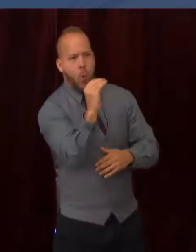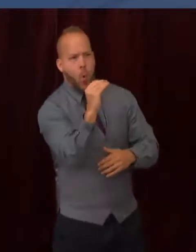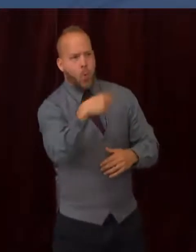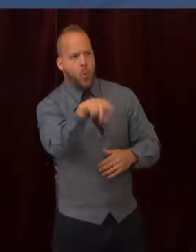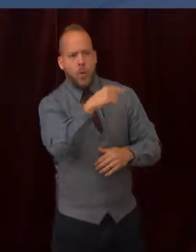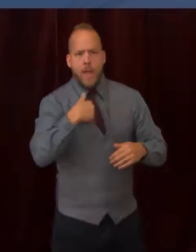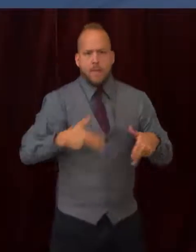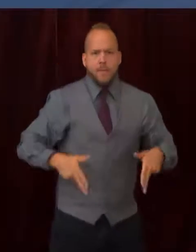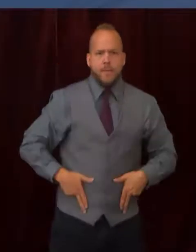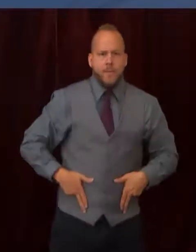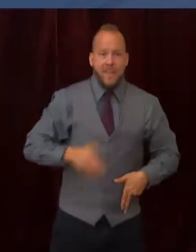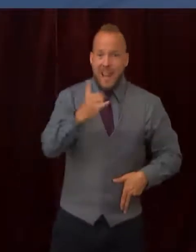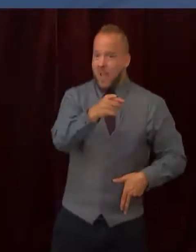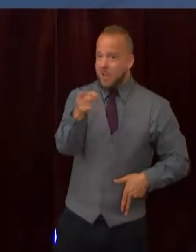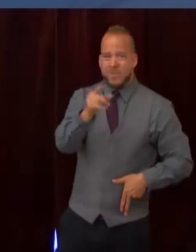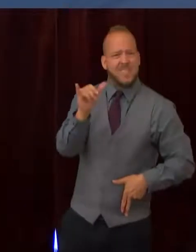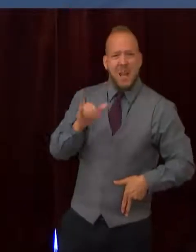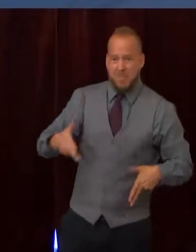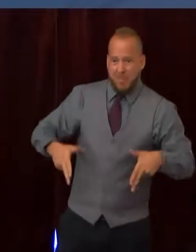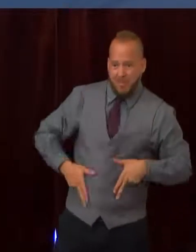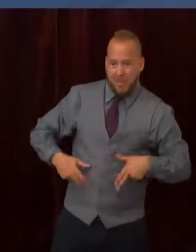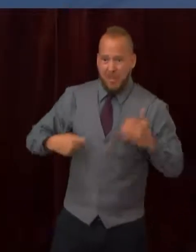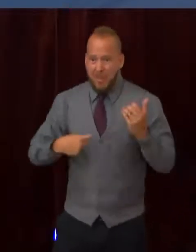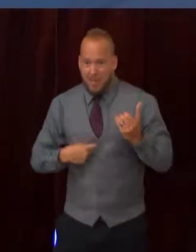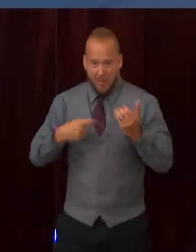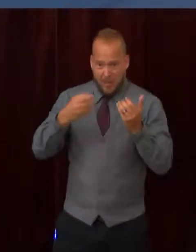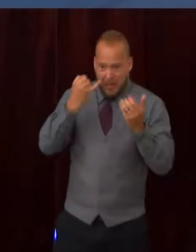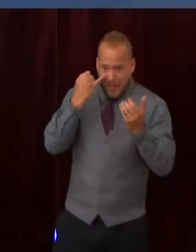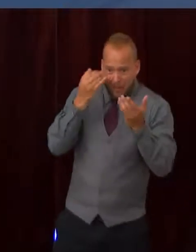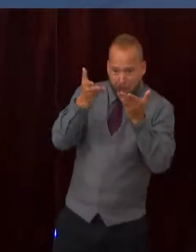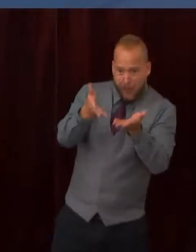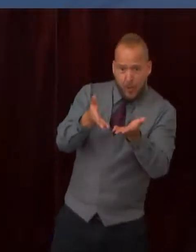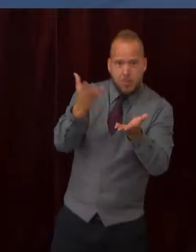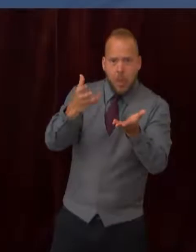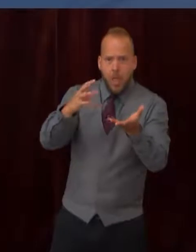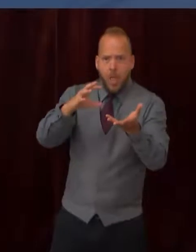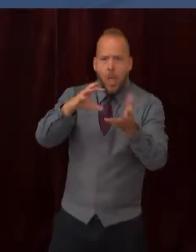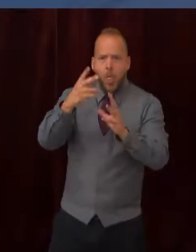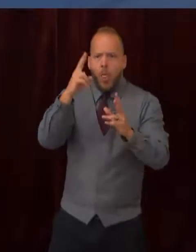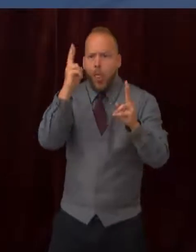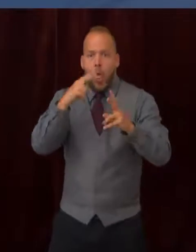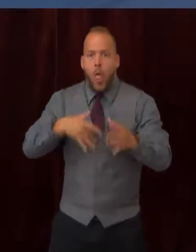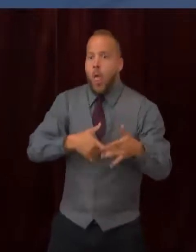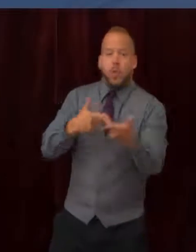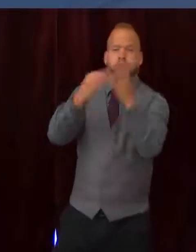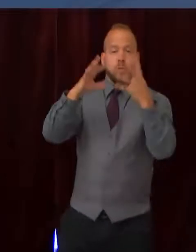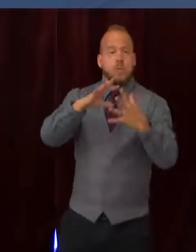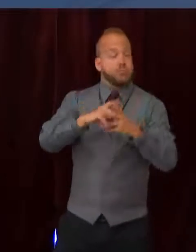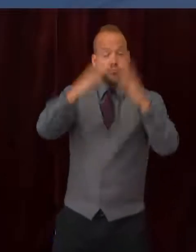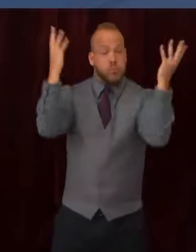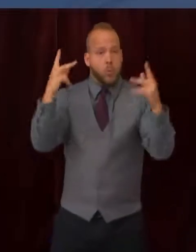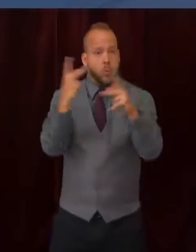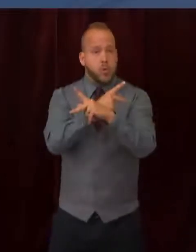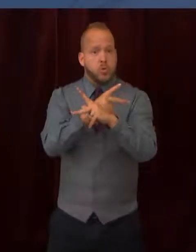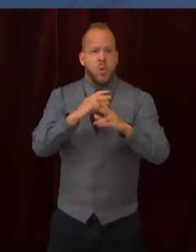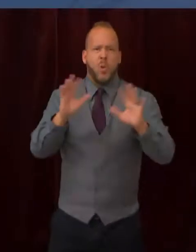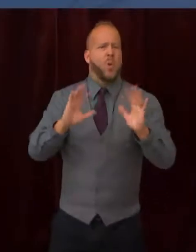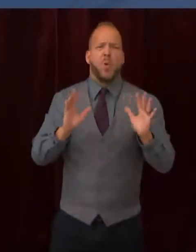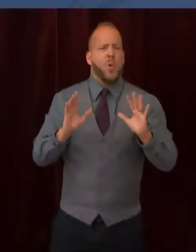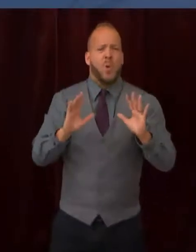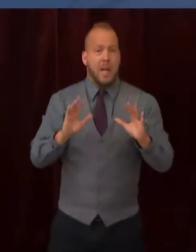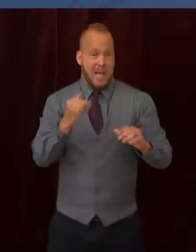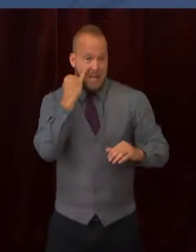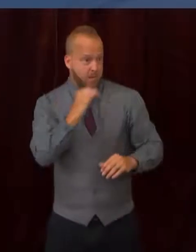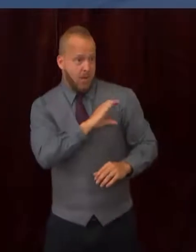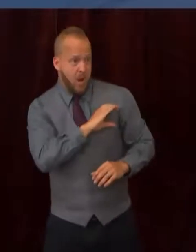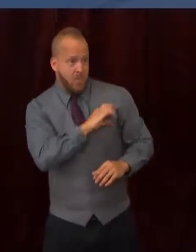The police have got the weapons. The governor is absolutely correct. They're the right people to have the weapons. And the rest of us just need to take it easy.